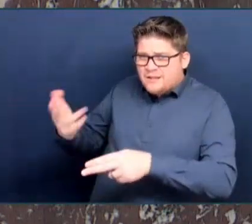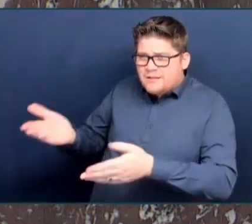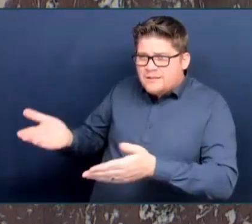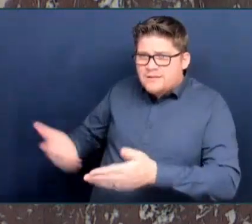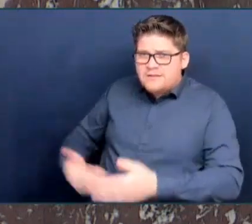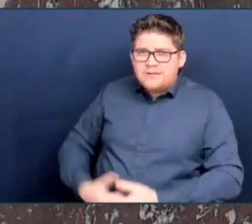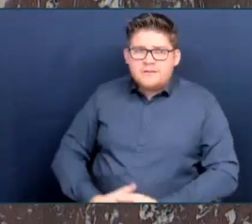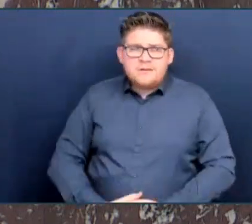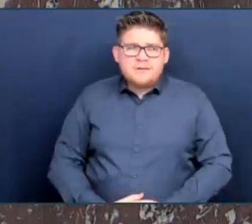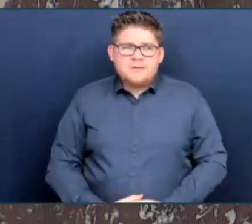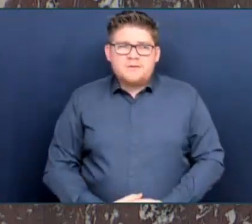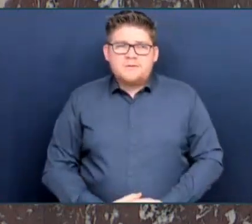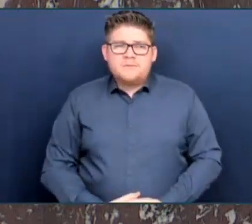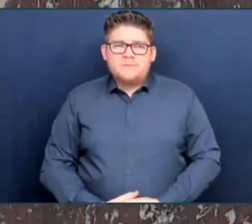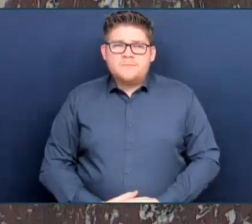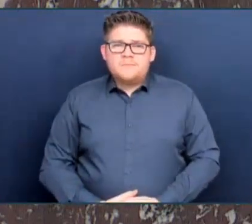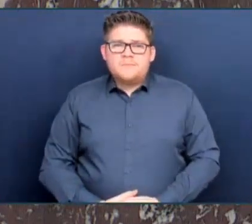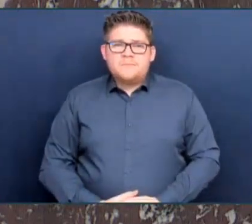Take control of this chamber.